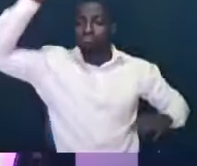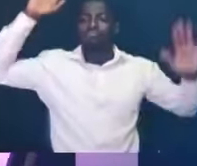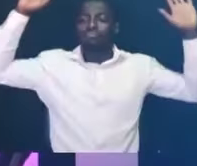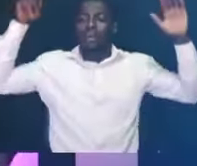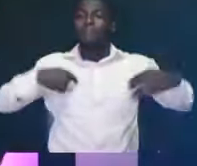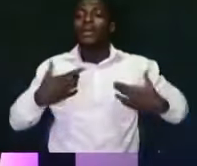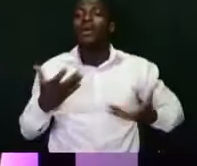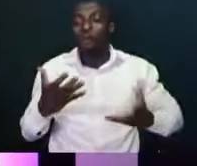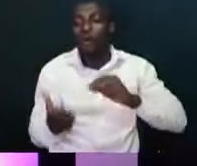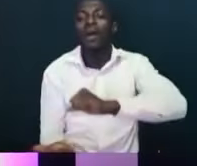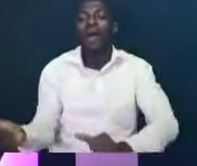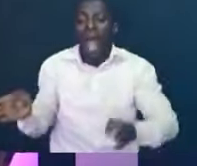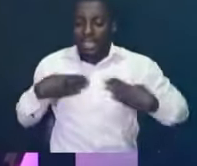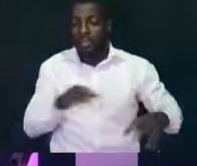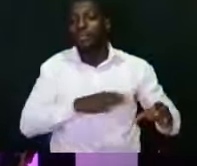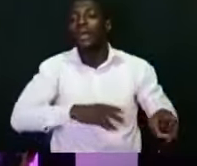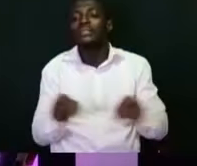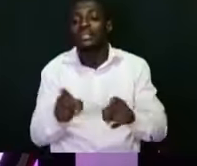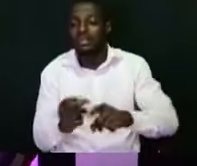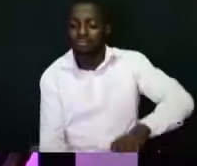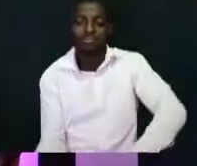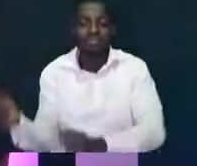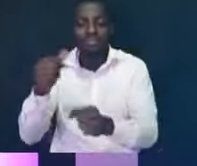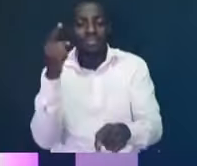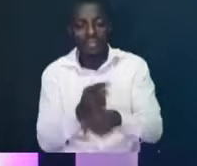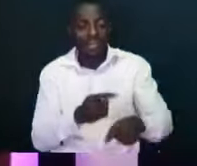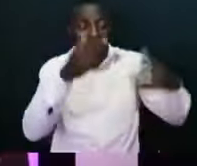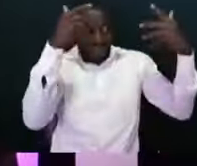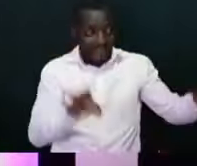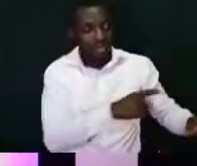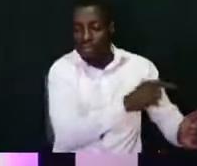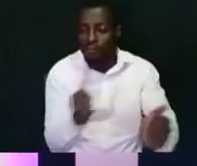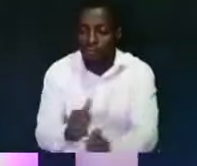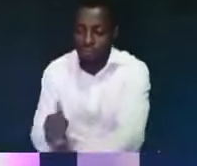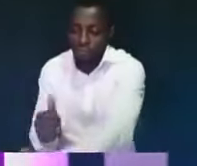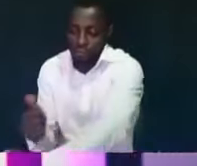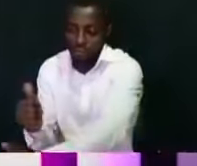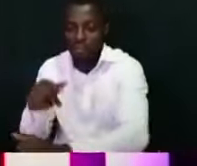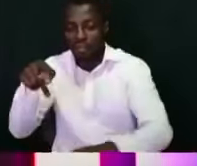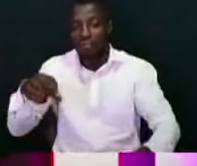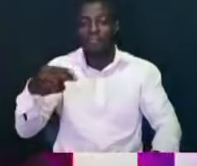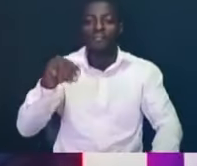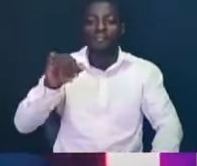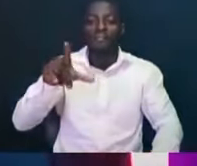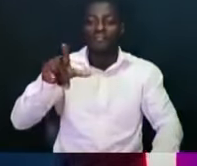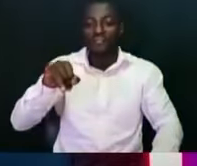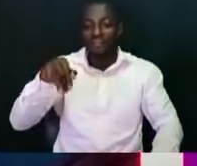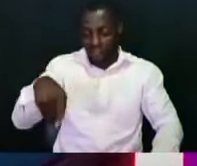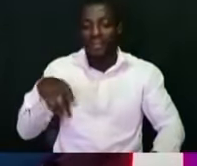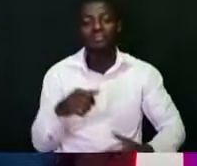baptized and he will not just be baptized he kept following them scripture says